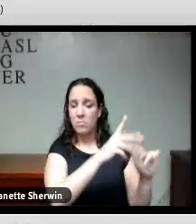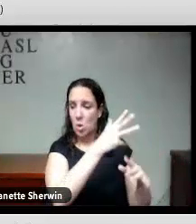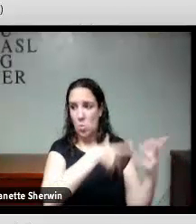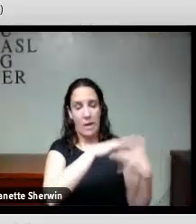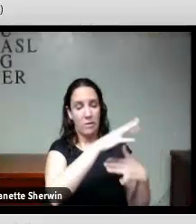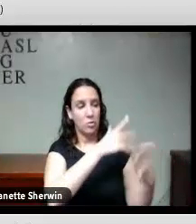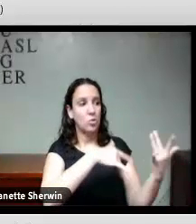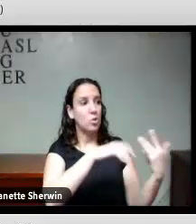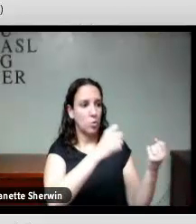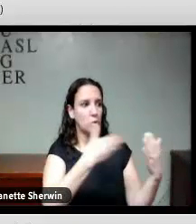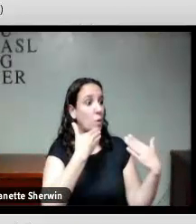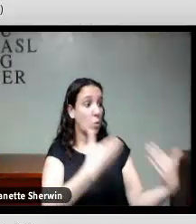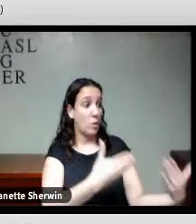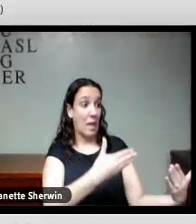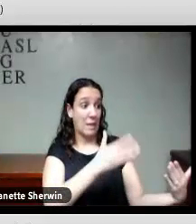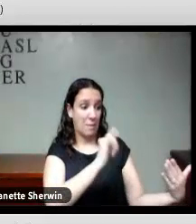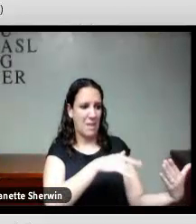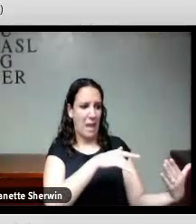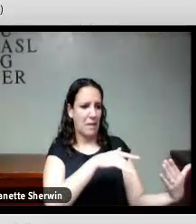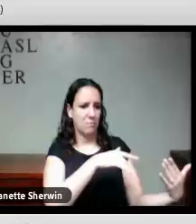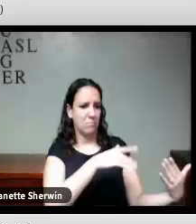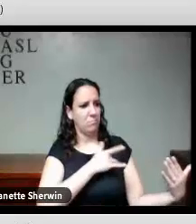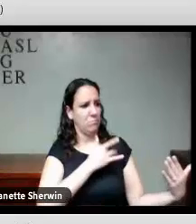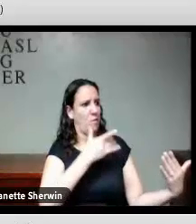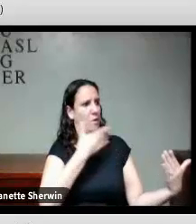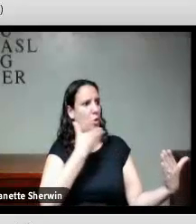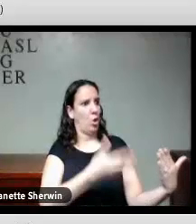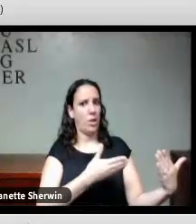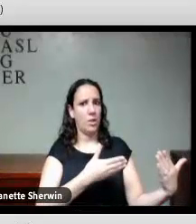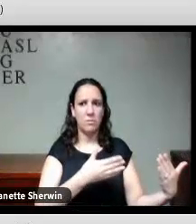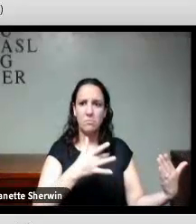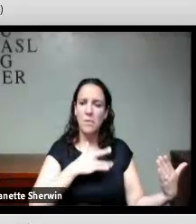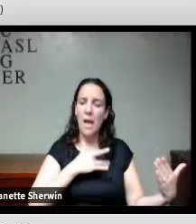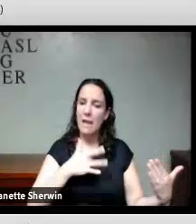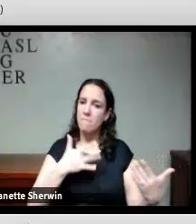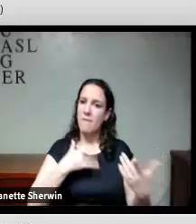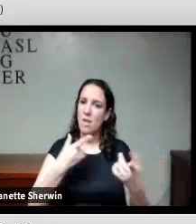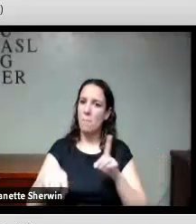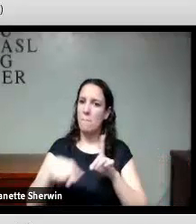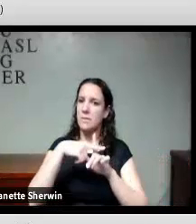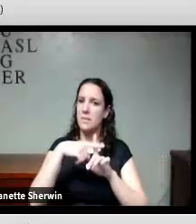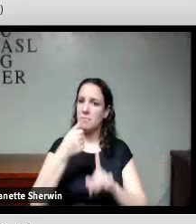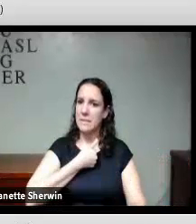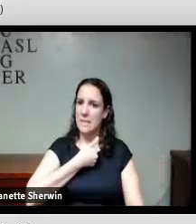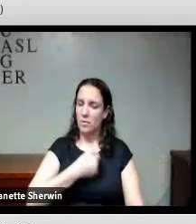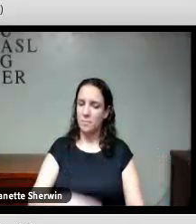then when I'm done with that, I do feel good. Like Joan said, I feel very positive about that.